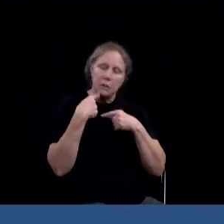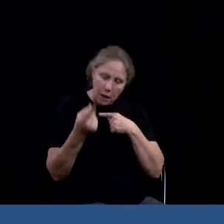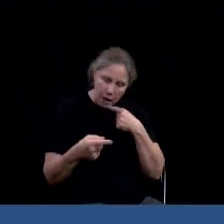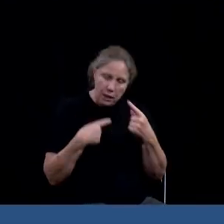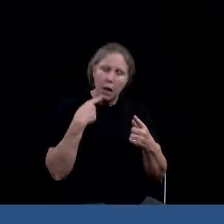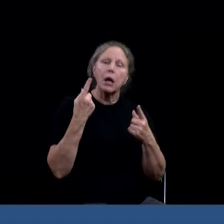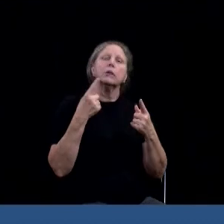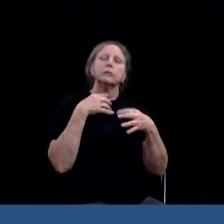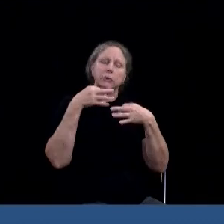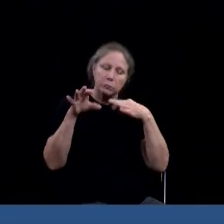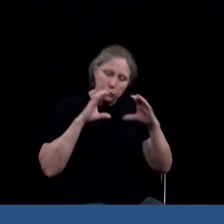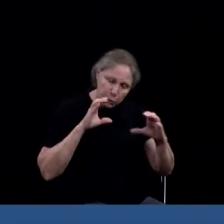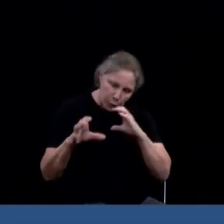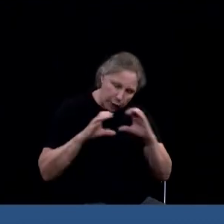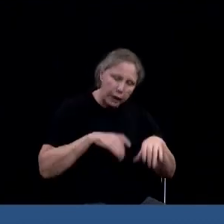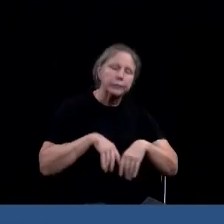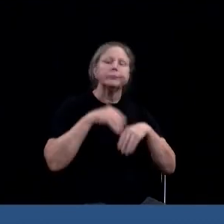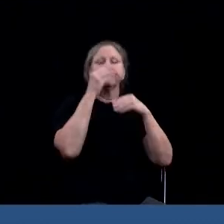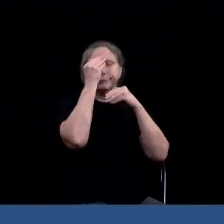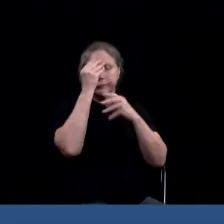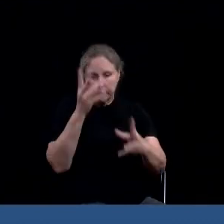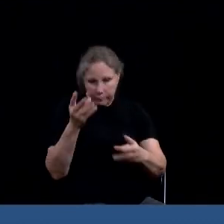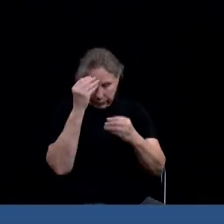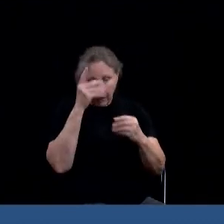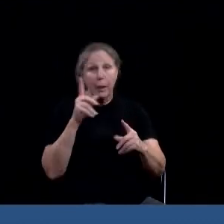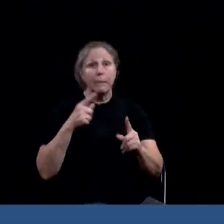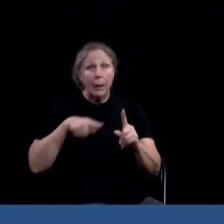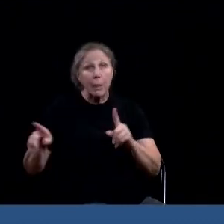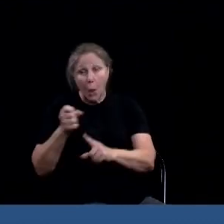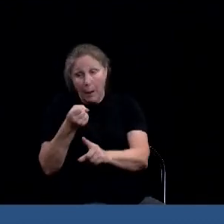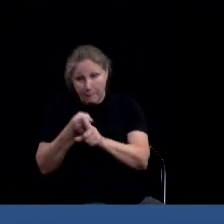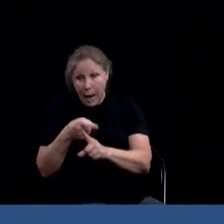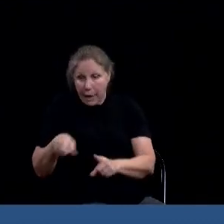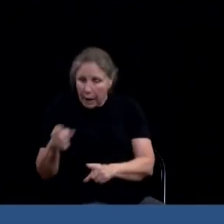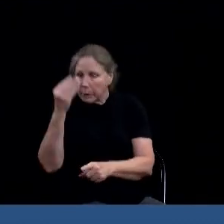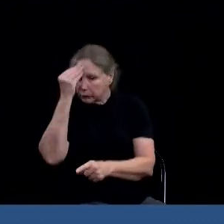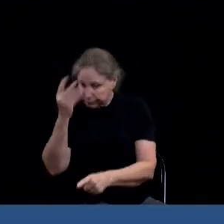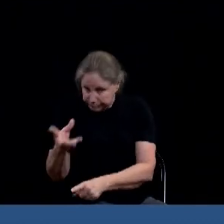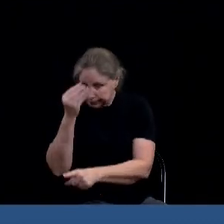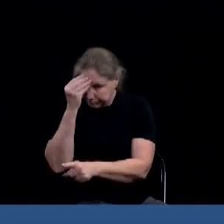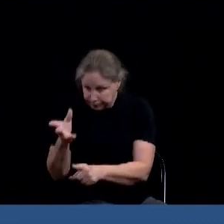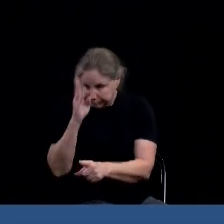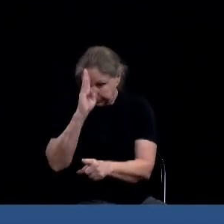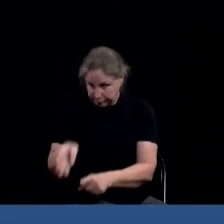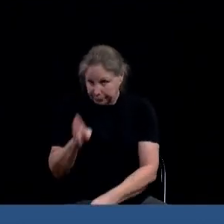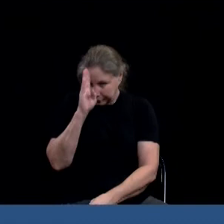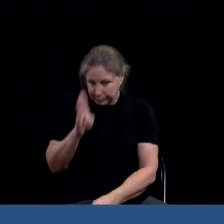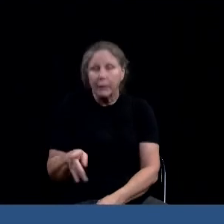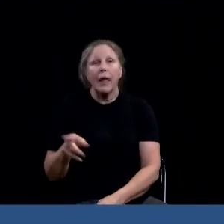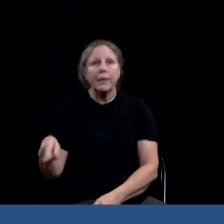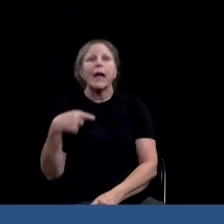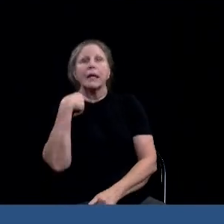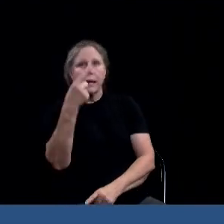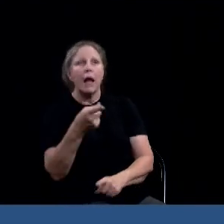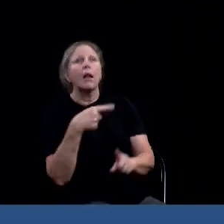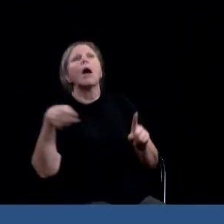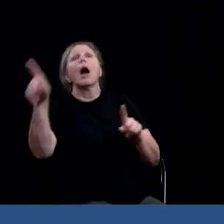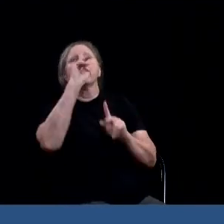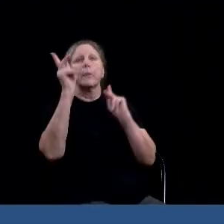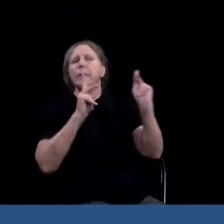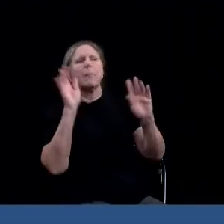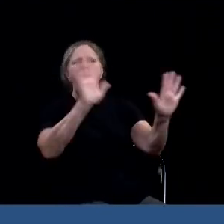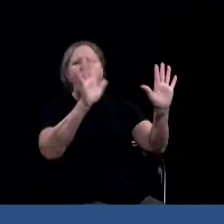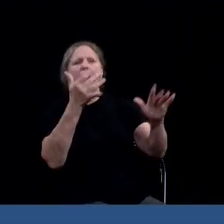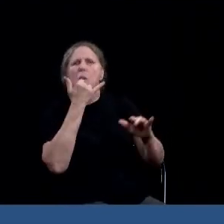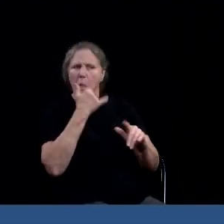by what is happening with them tell your story. So I just want to make sure that as you transition